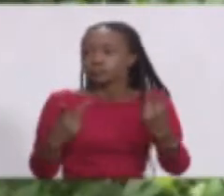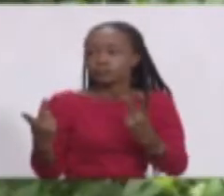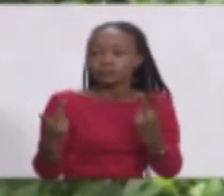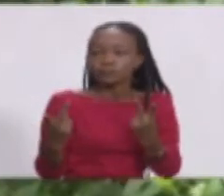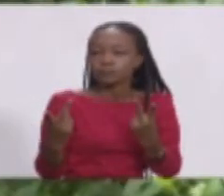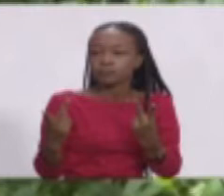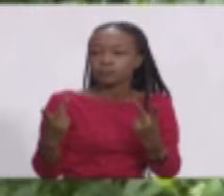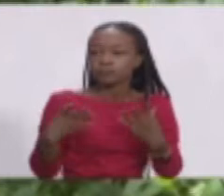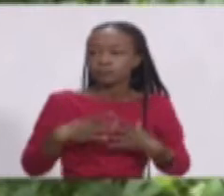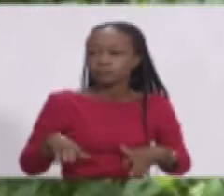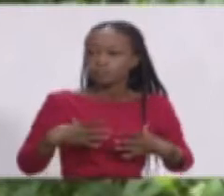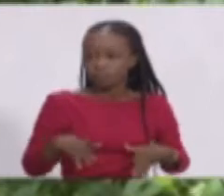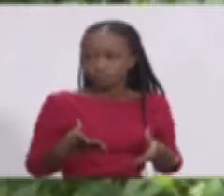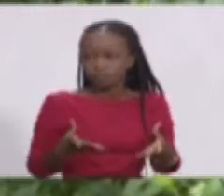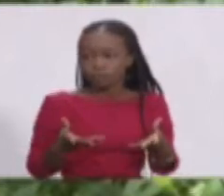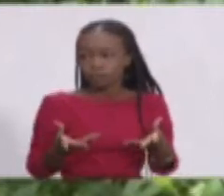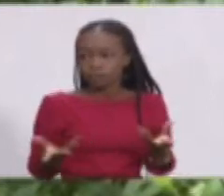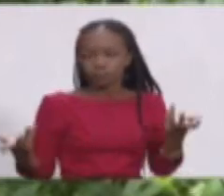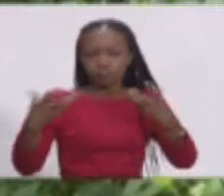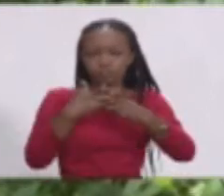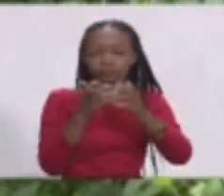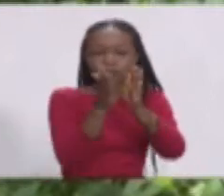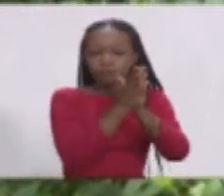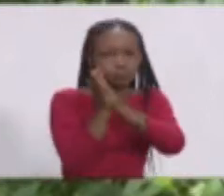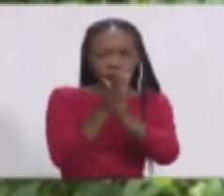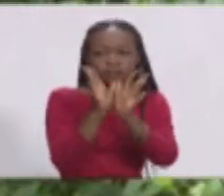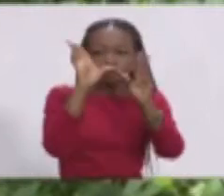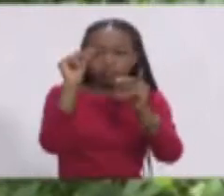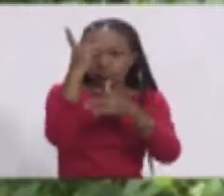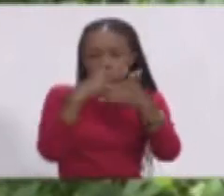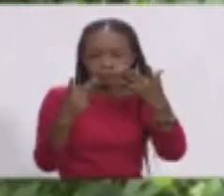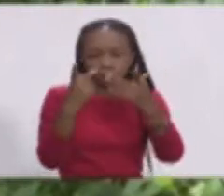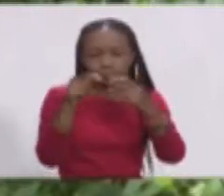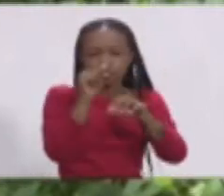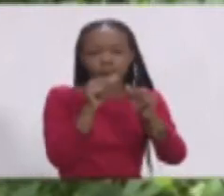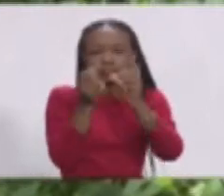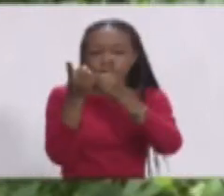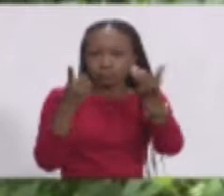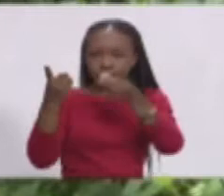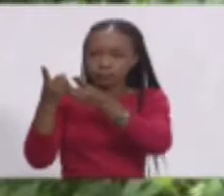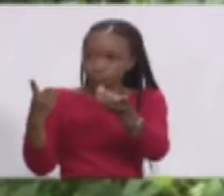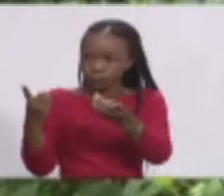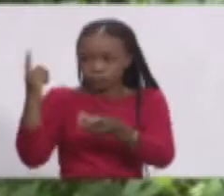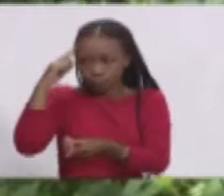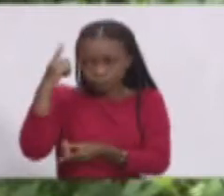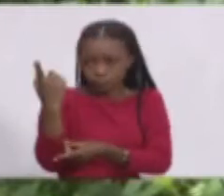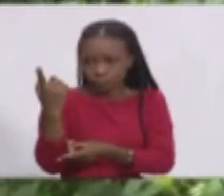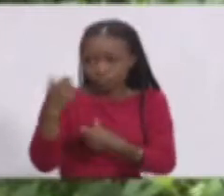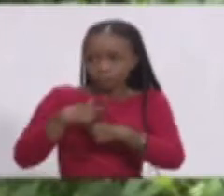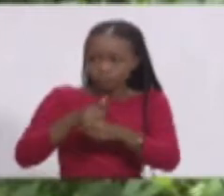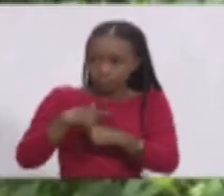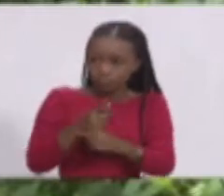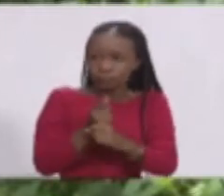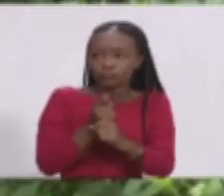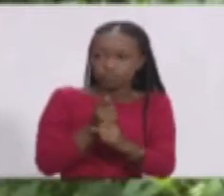and bundling them together with no concern for social distancing at all. And I think it makes us now